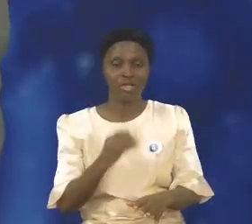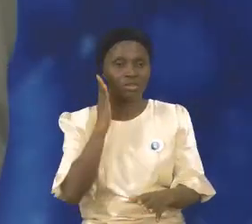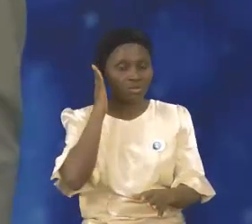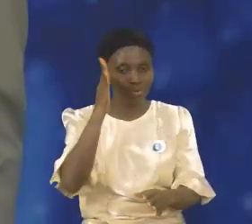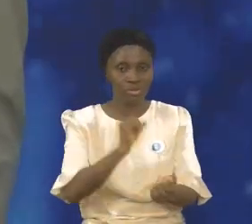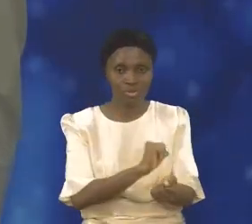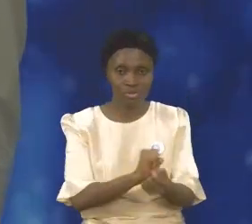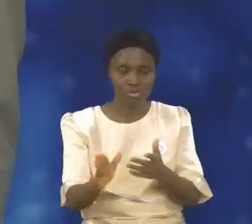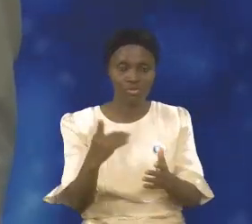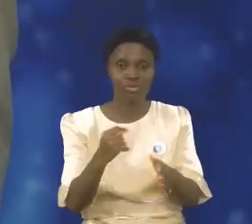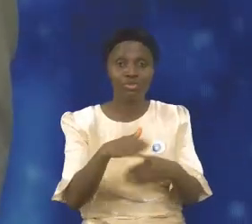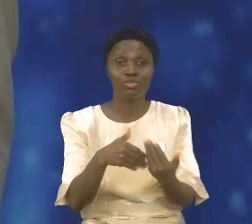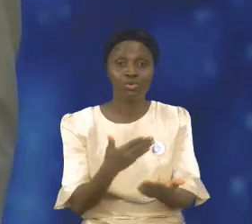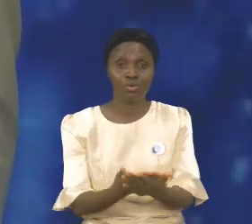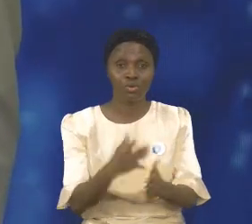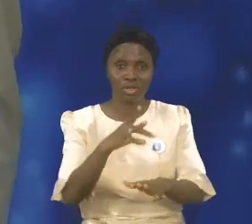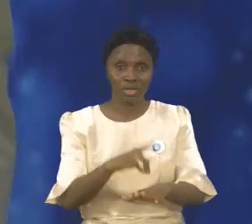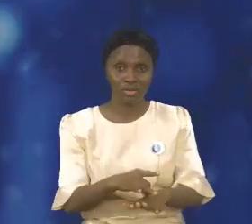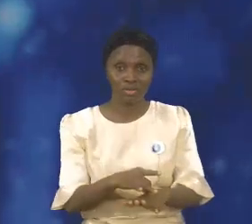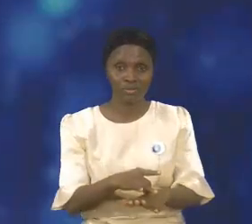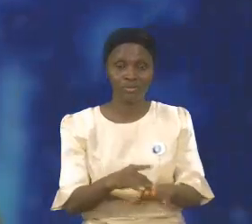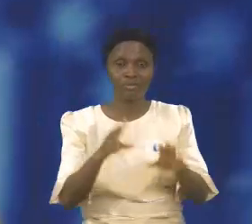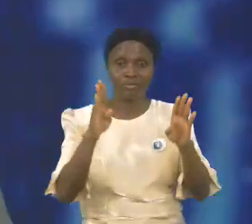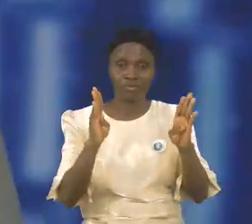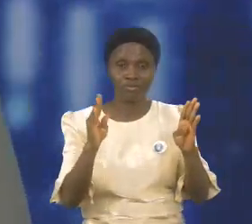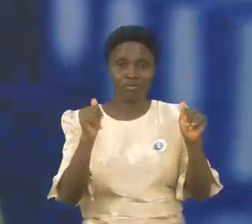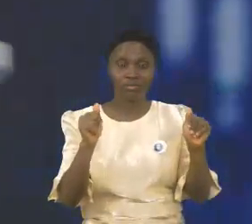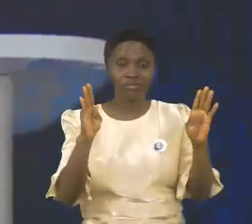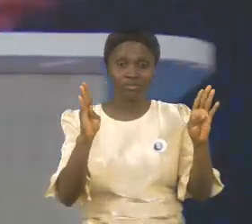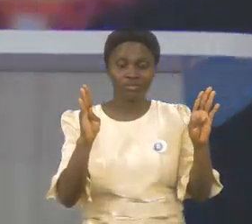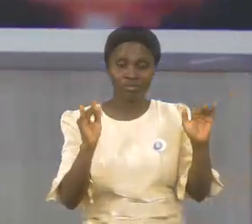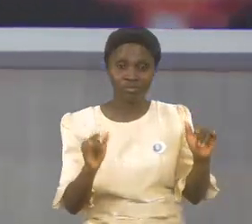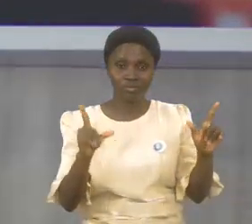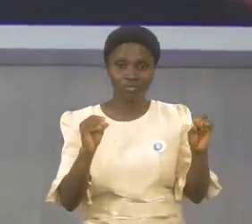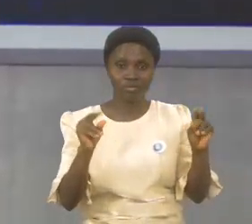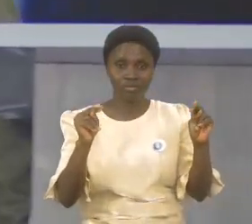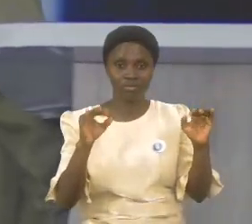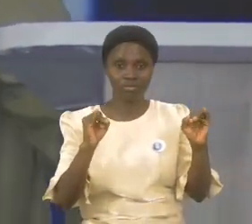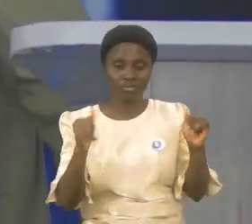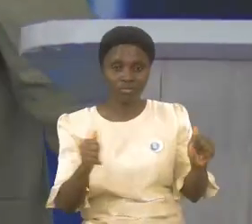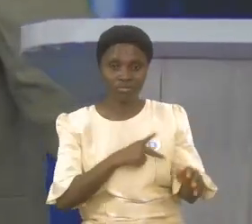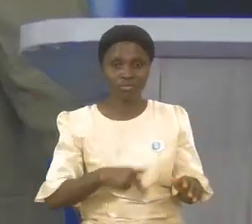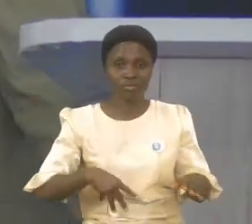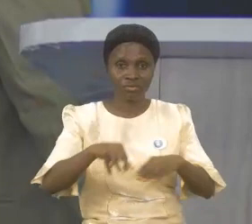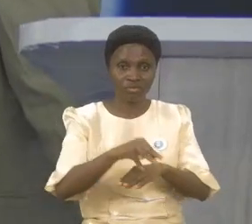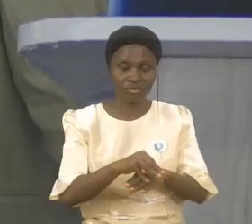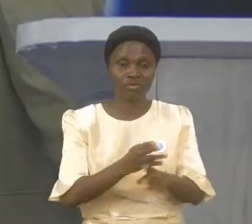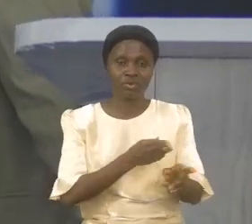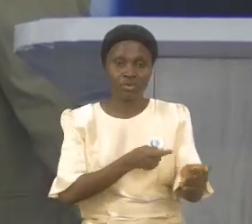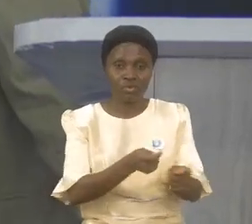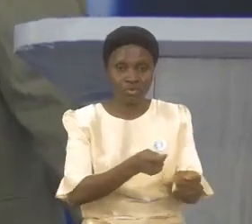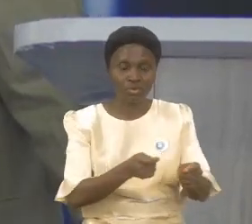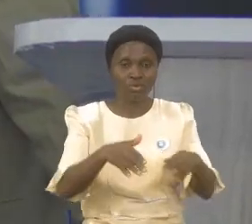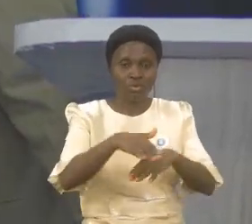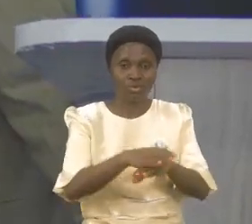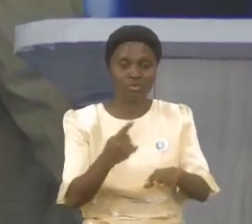earth. Babylonian captivity, Babylonian Empire had rule over all the earth. And